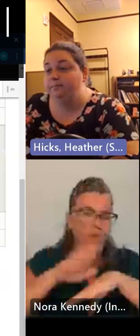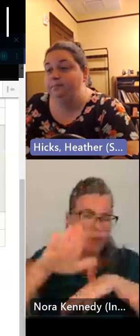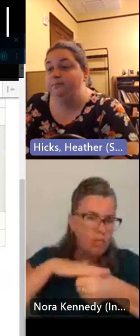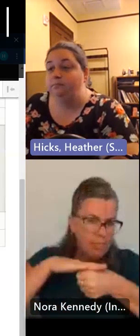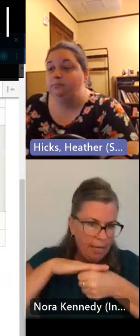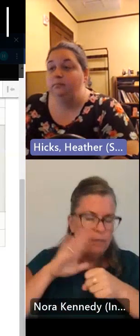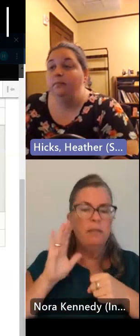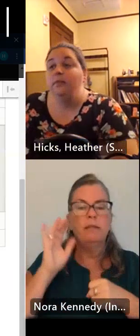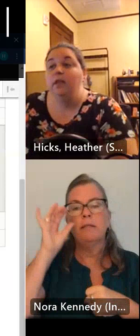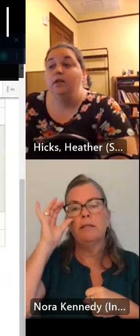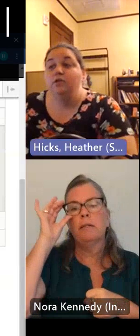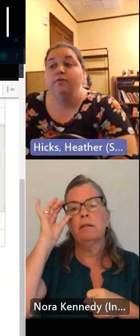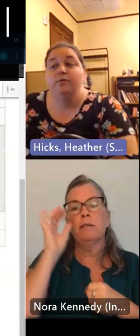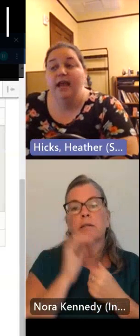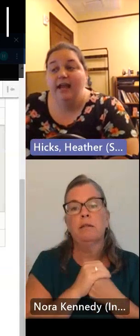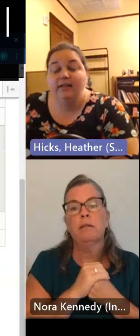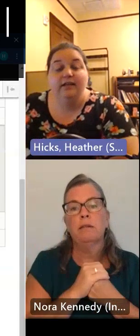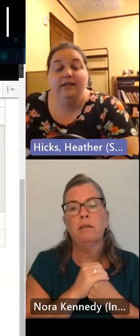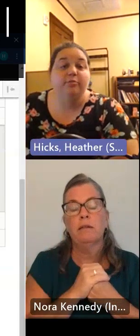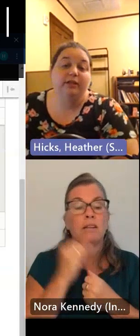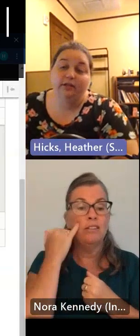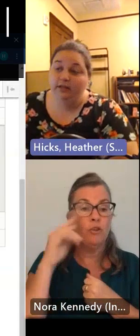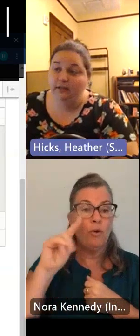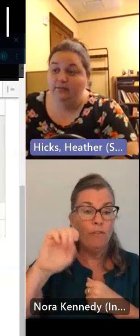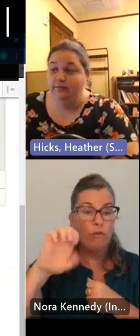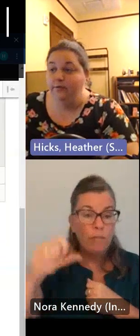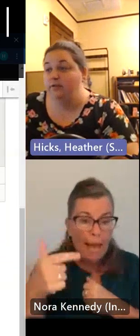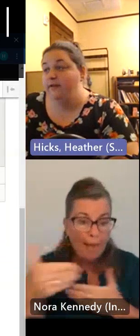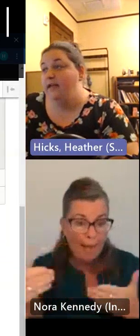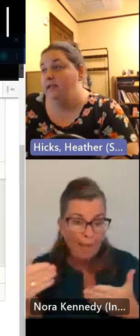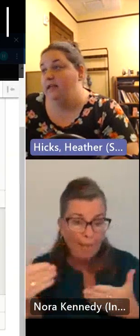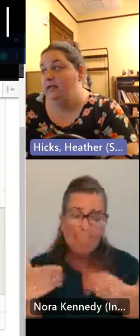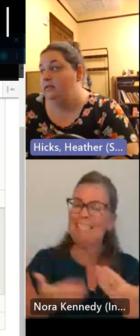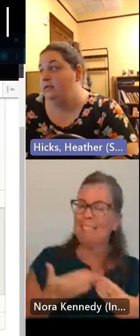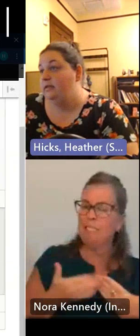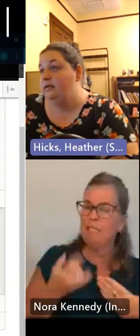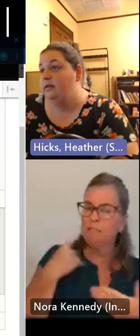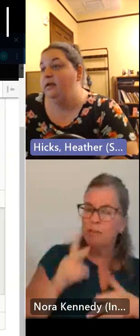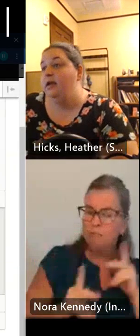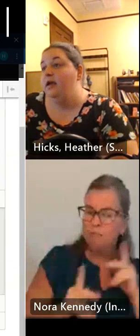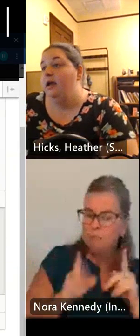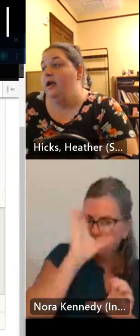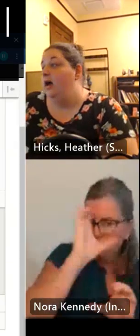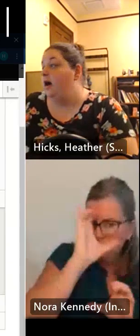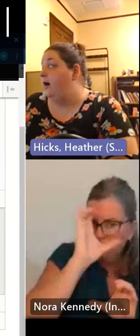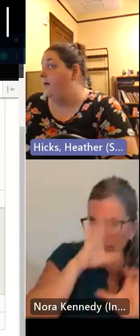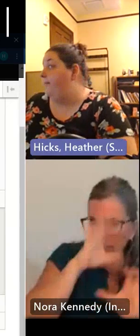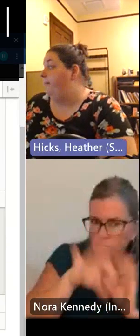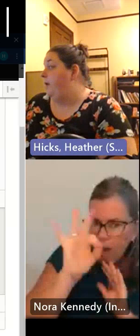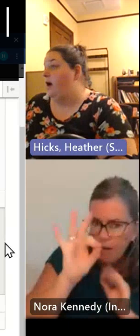but so if you tag things, it'll be a little easier for folks to find things.